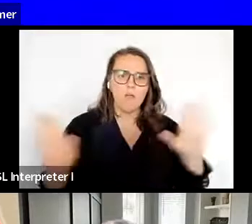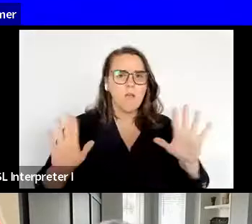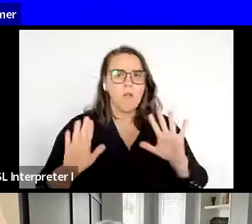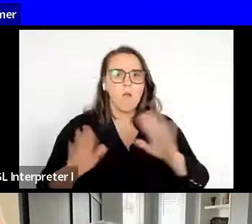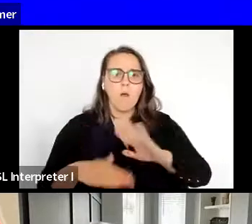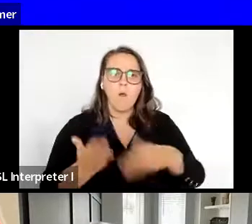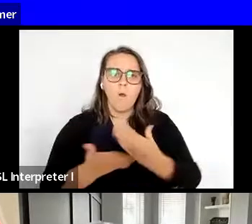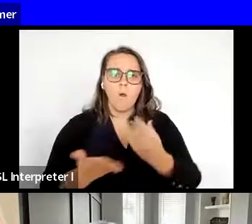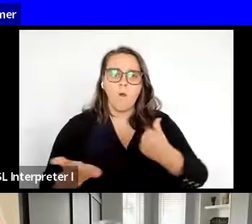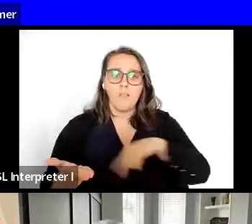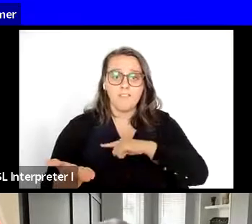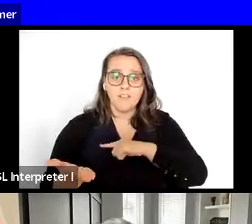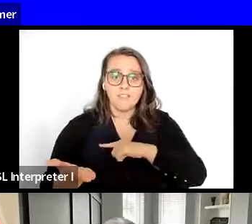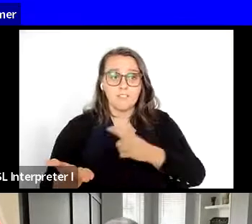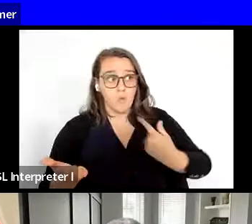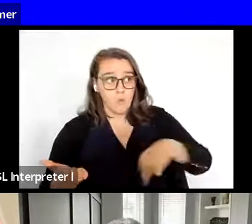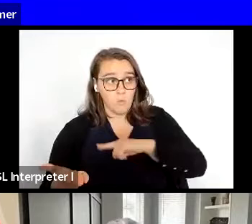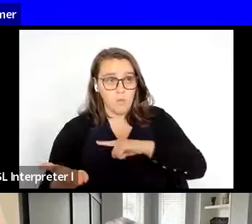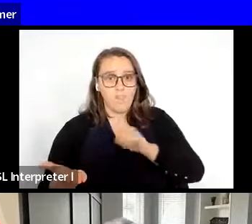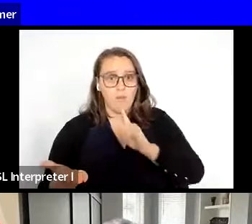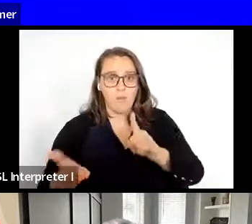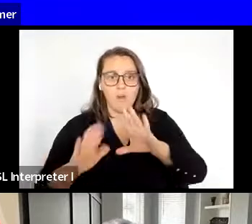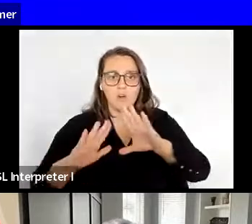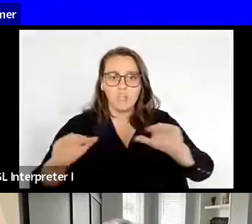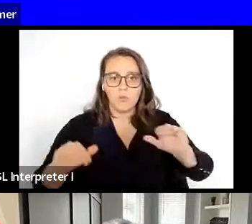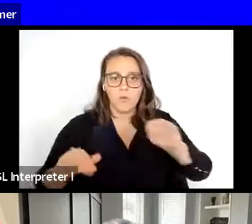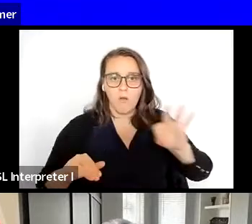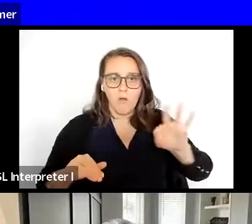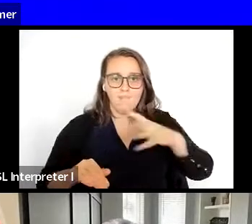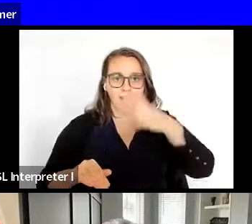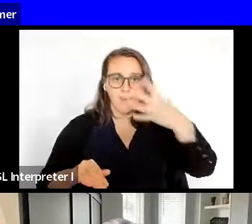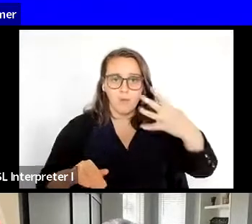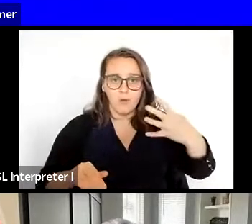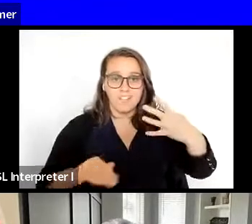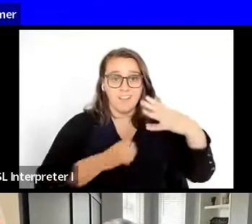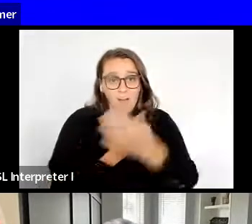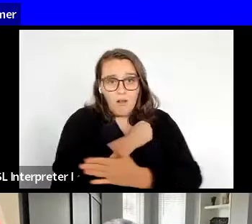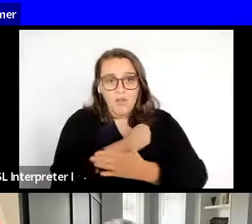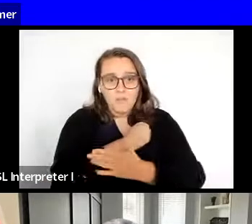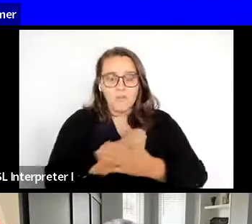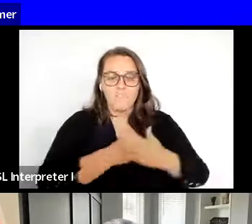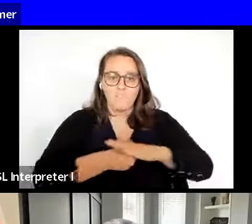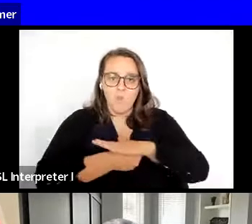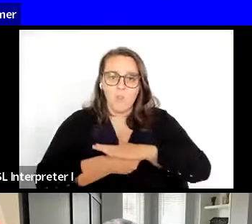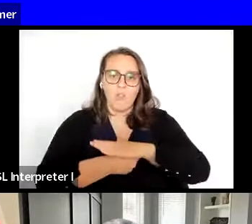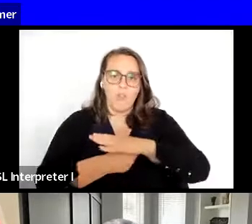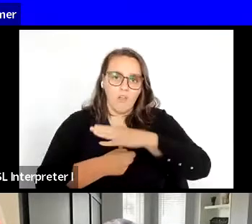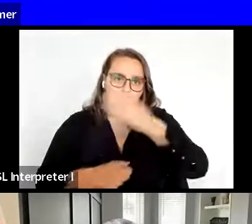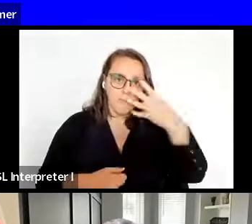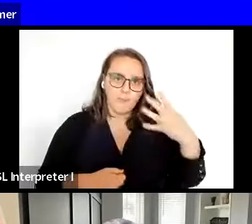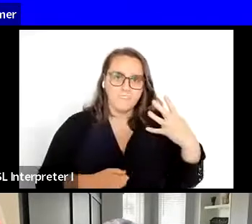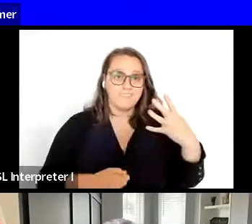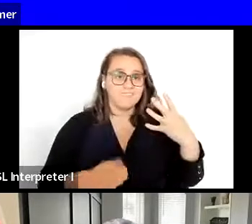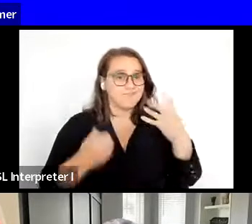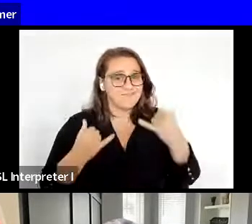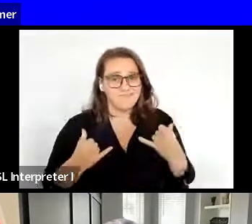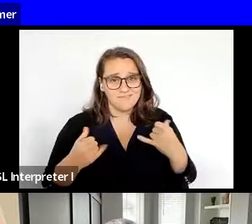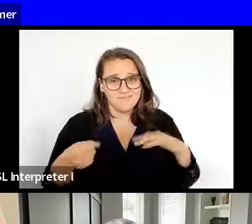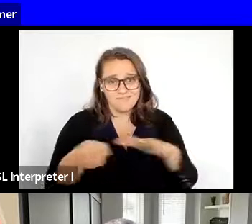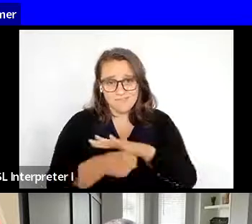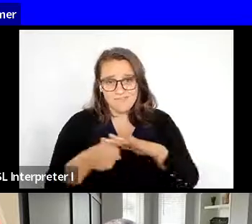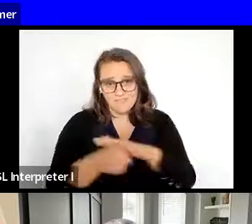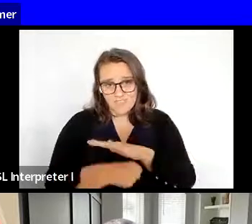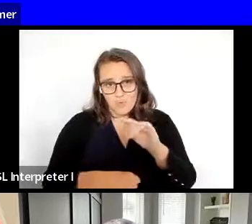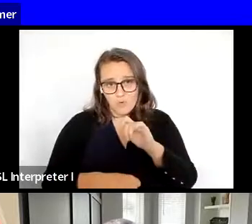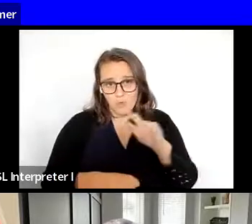in a country of children of immigrants. Right now, though, we don't have the tools to exercise that responsibility. We have